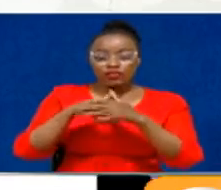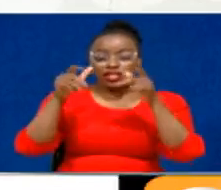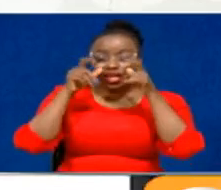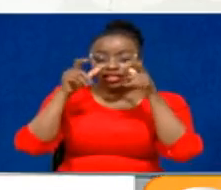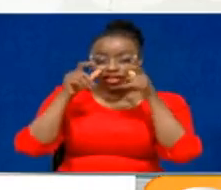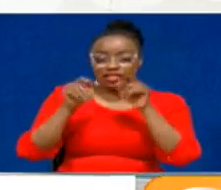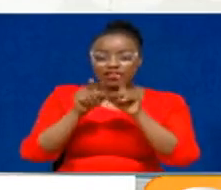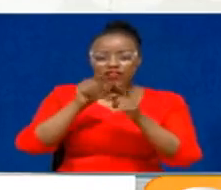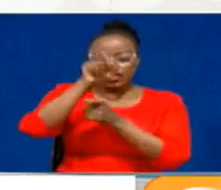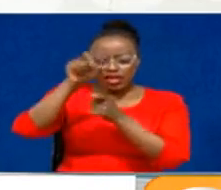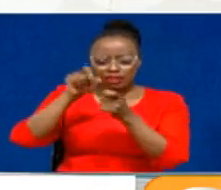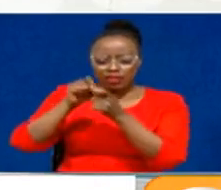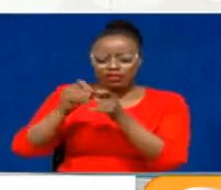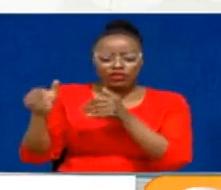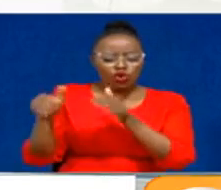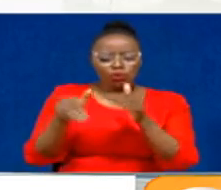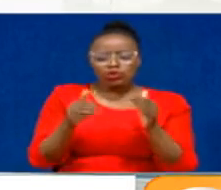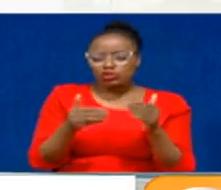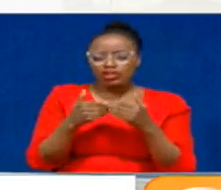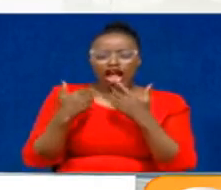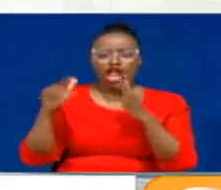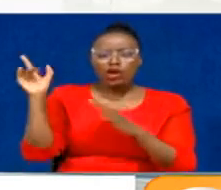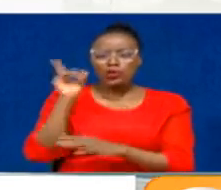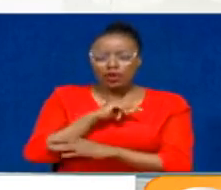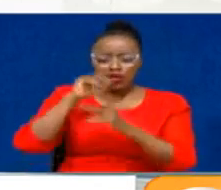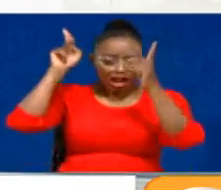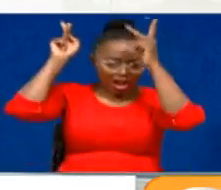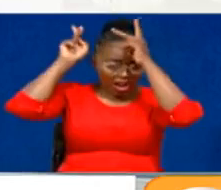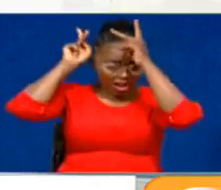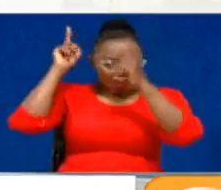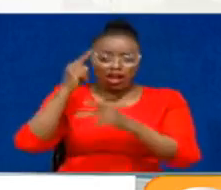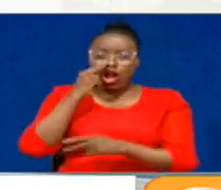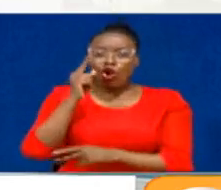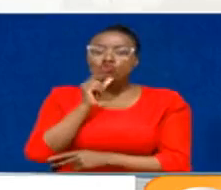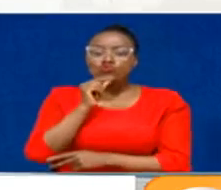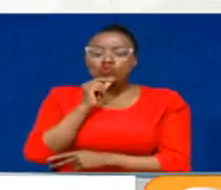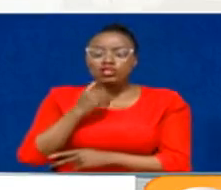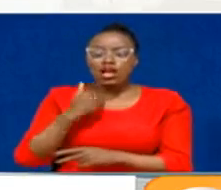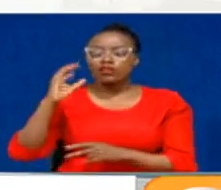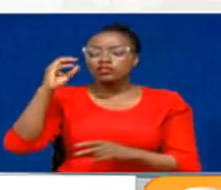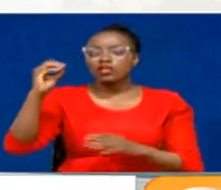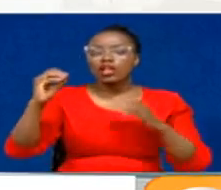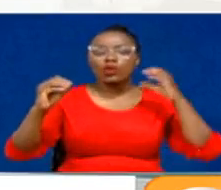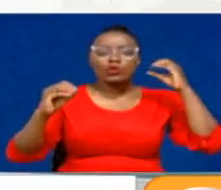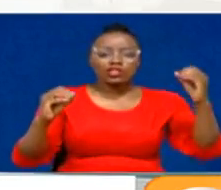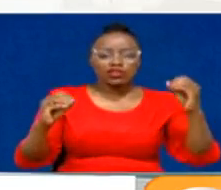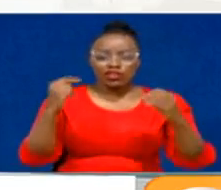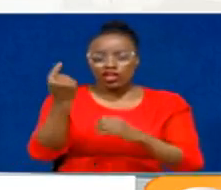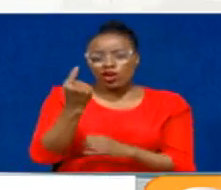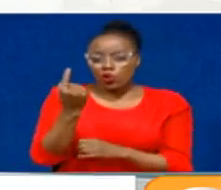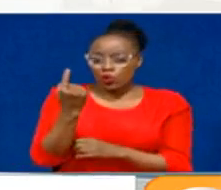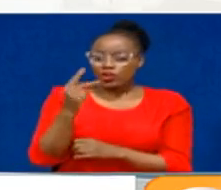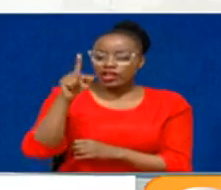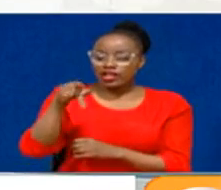Tusker FC blew the perfect chance to close in on league leaders Kakamega Homeboys when they settled for a barren draw in the only FKF